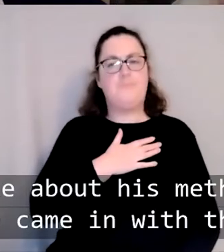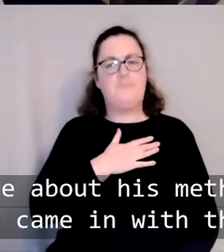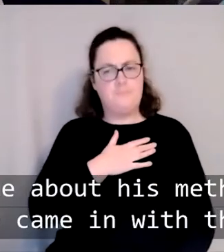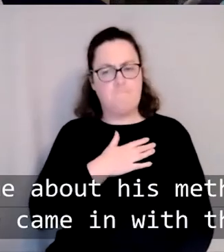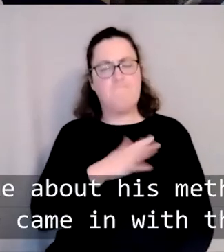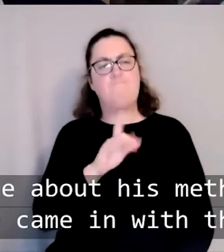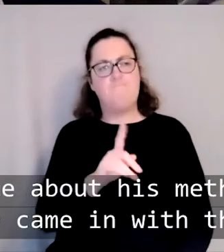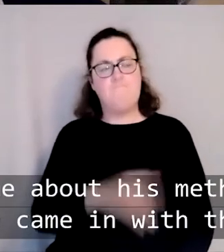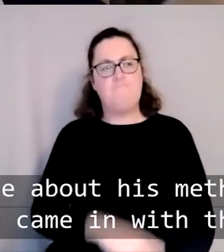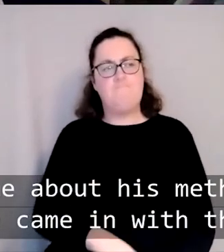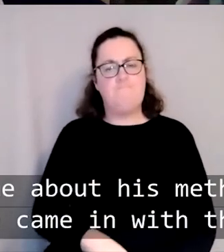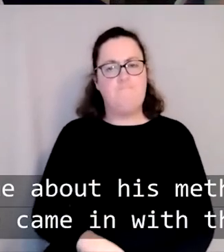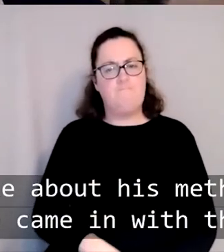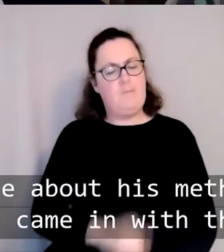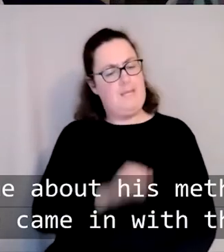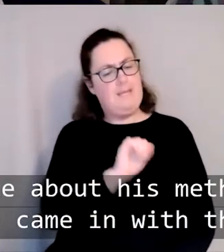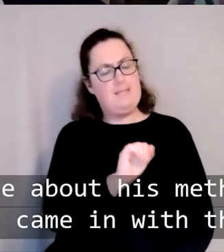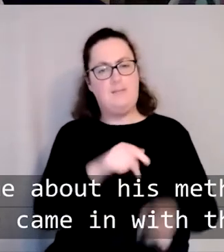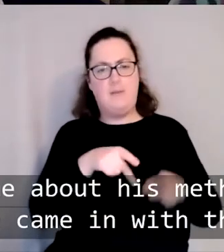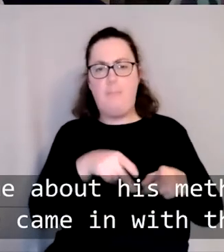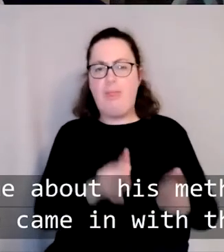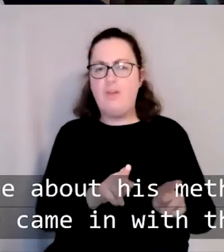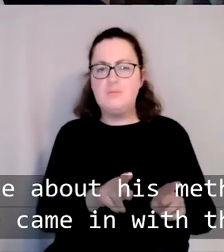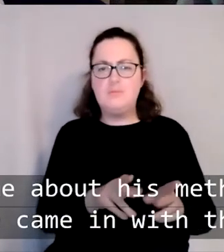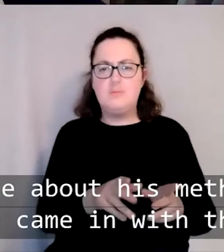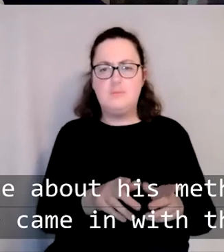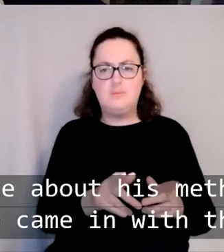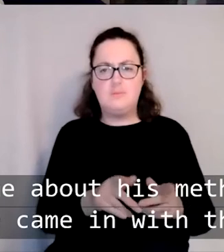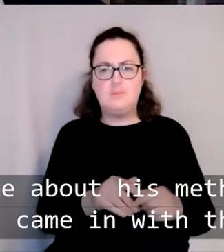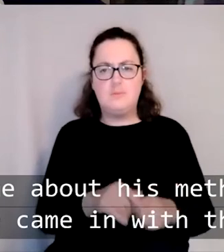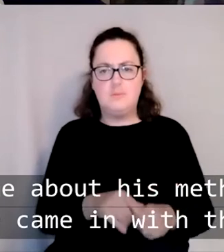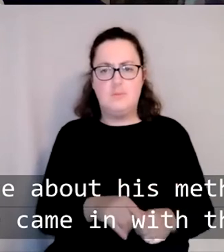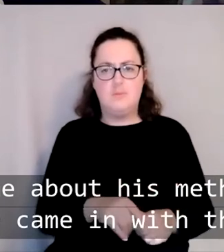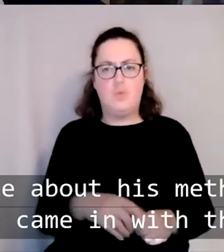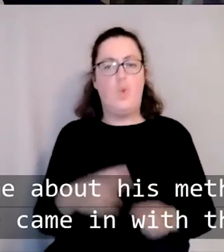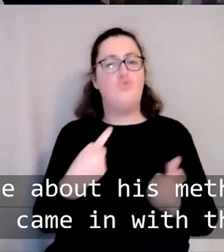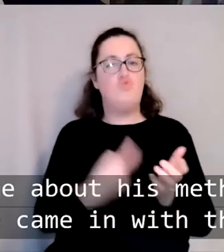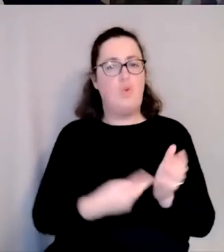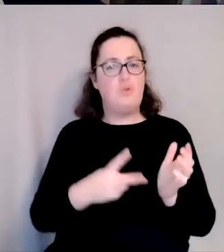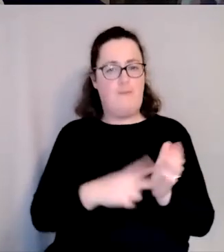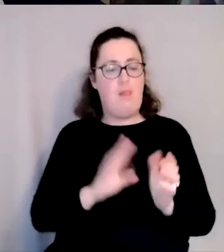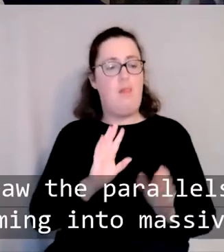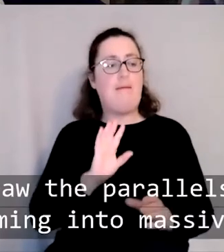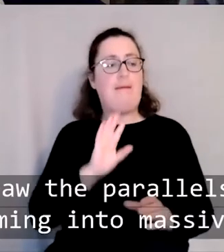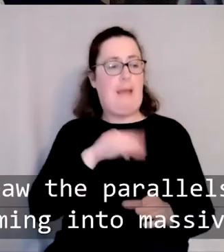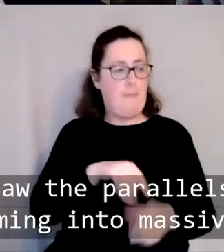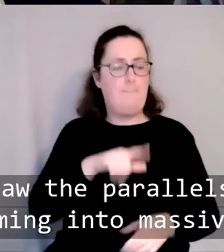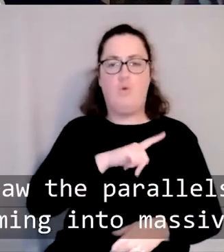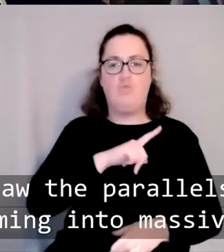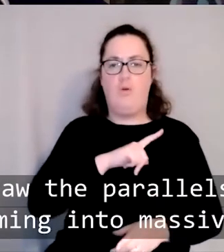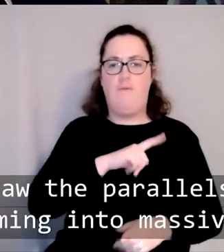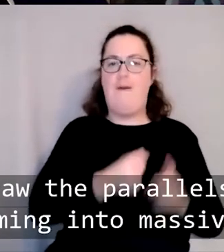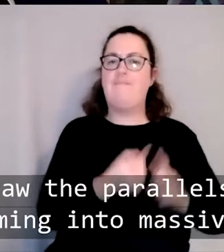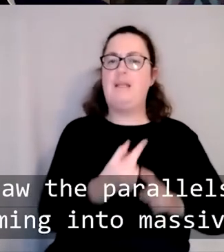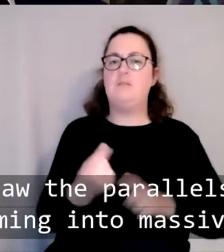Talk to me about his methodology and how, because he really... he came in with the events. I mean, you can draw the parallels